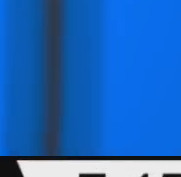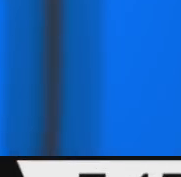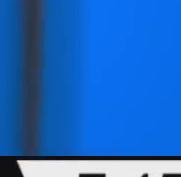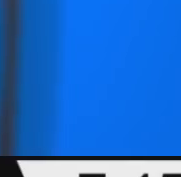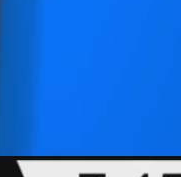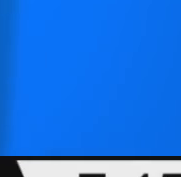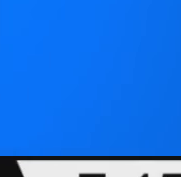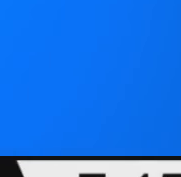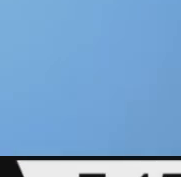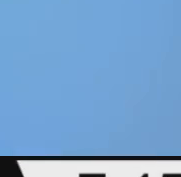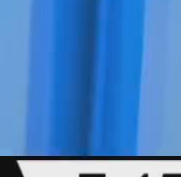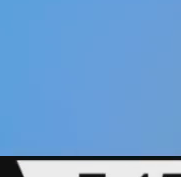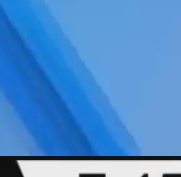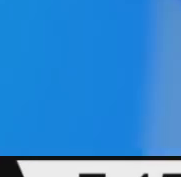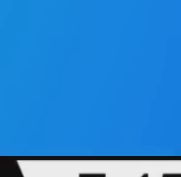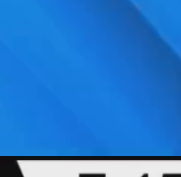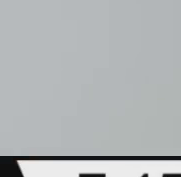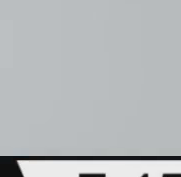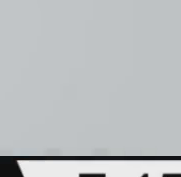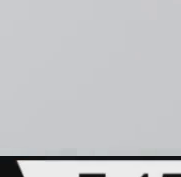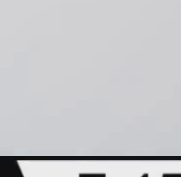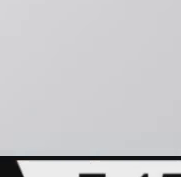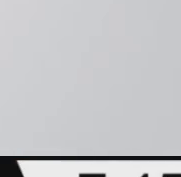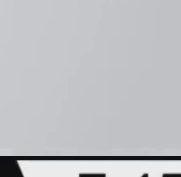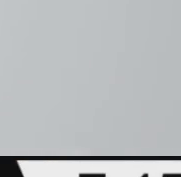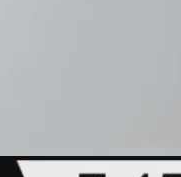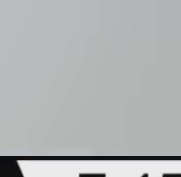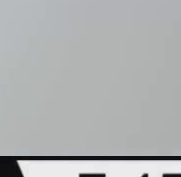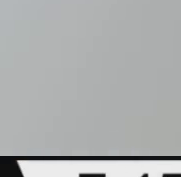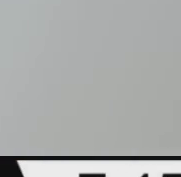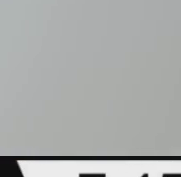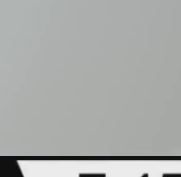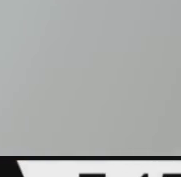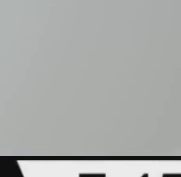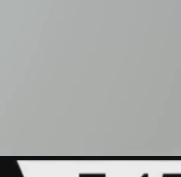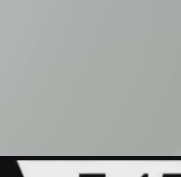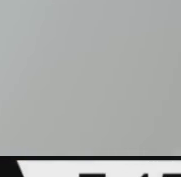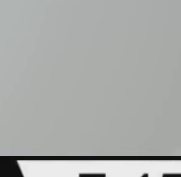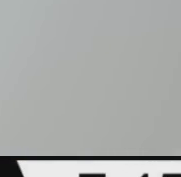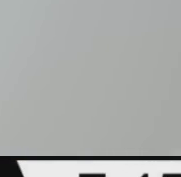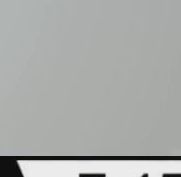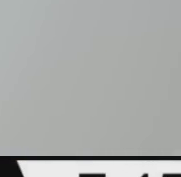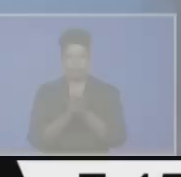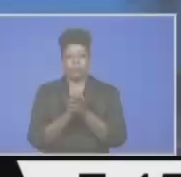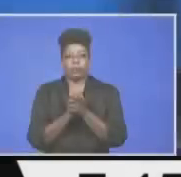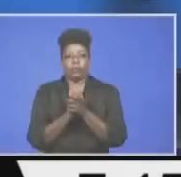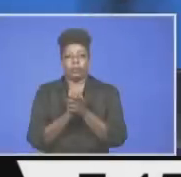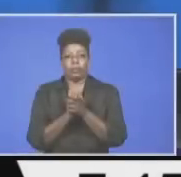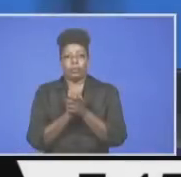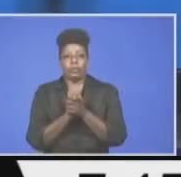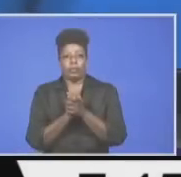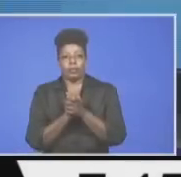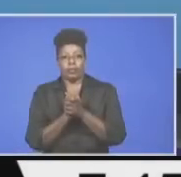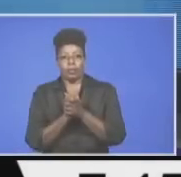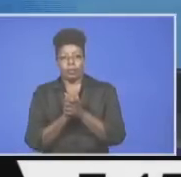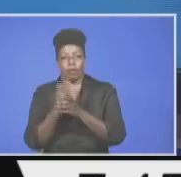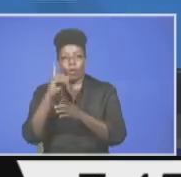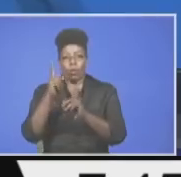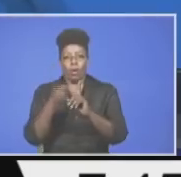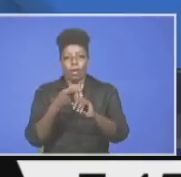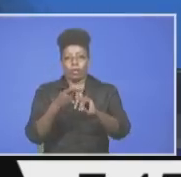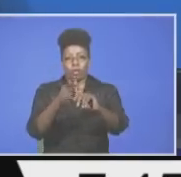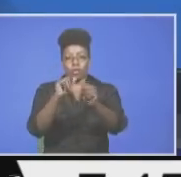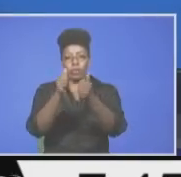Total Sports is brought to you by Fourth Terrace Diagnostic Center. Welcome to